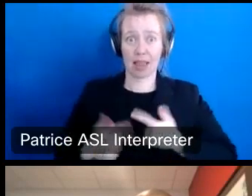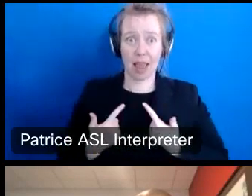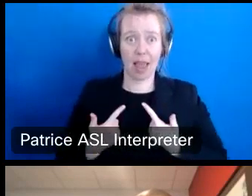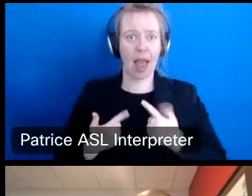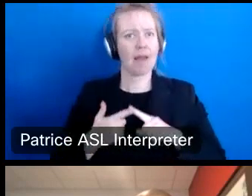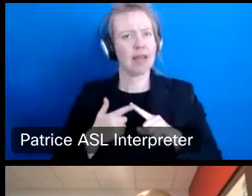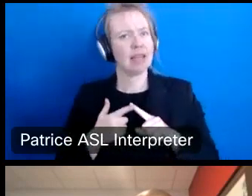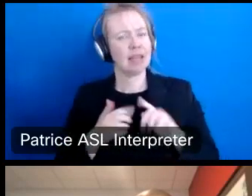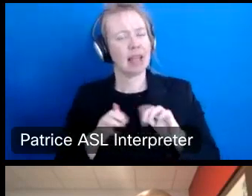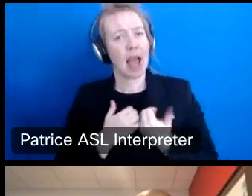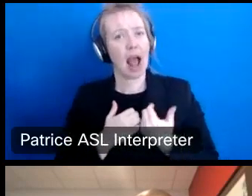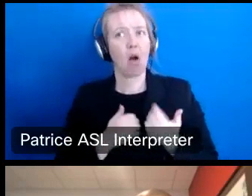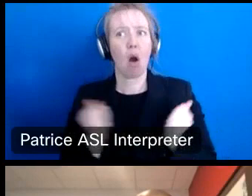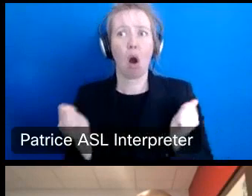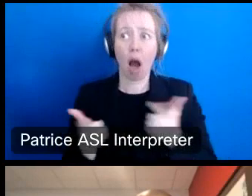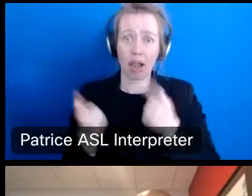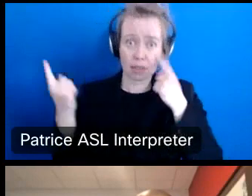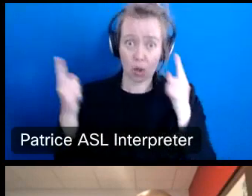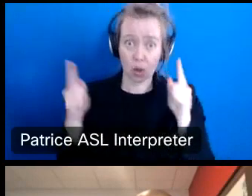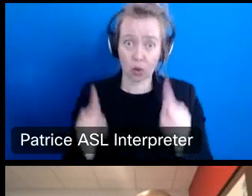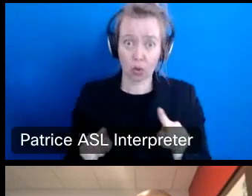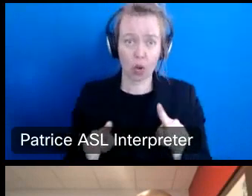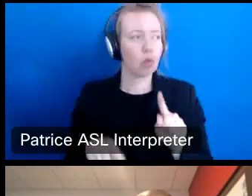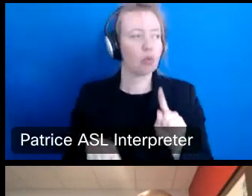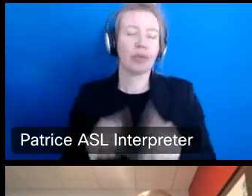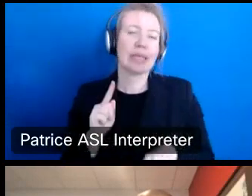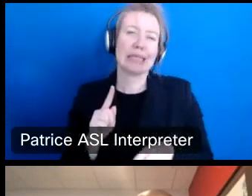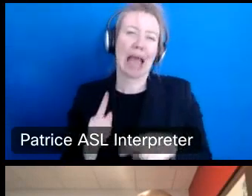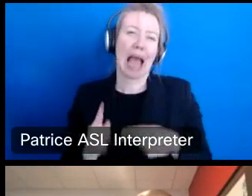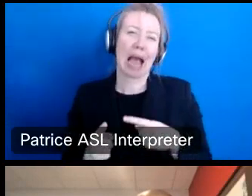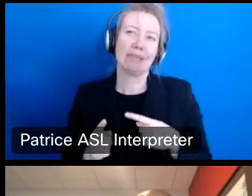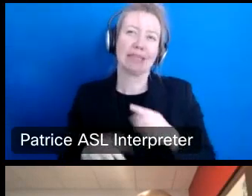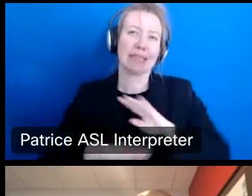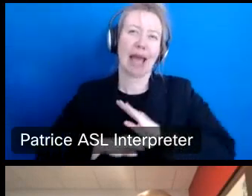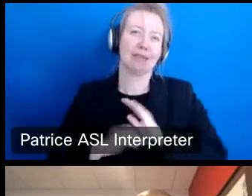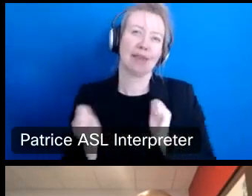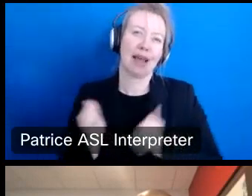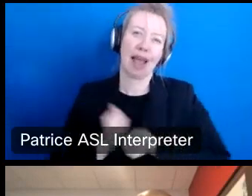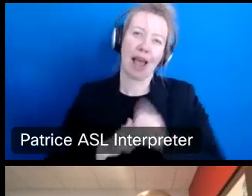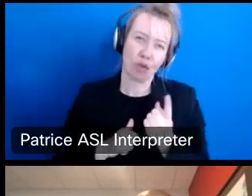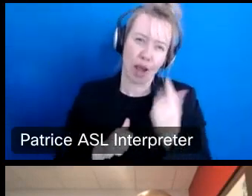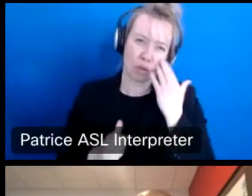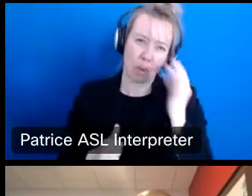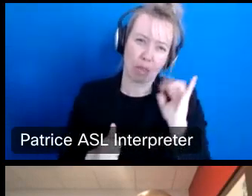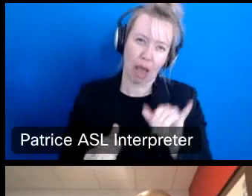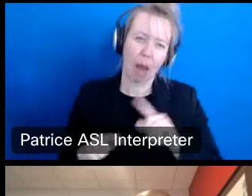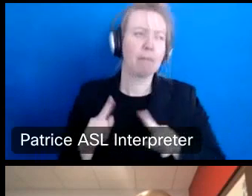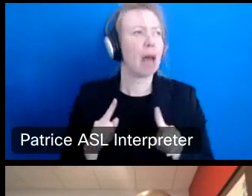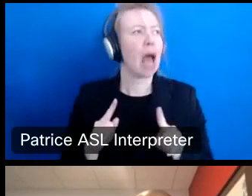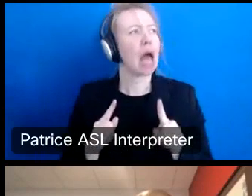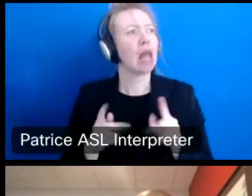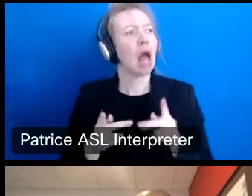to a place where, I know we can't please everyone, but to get to a place of